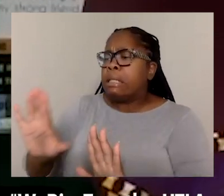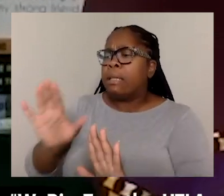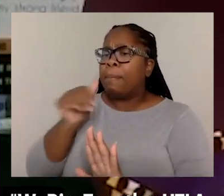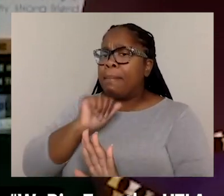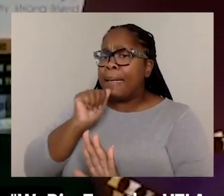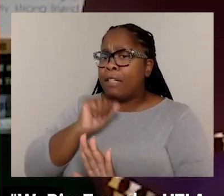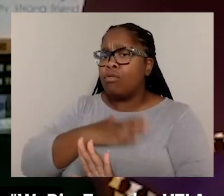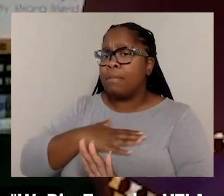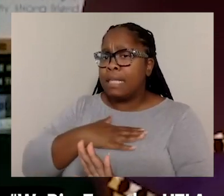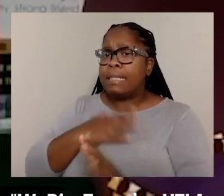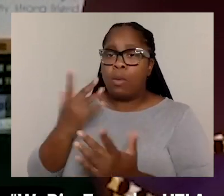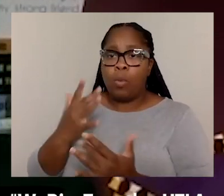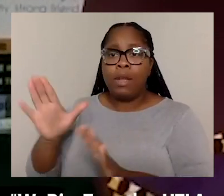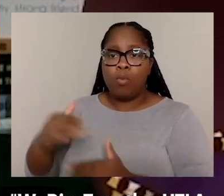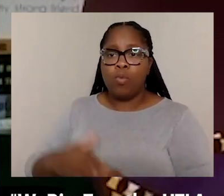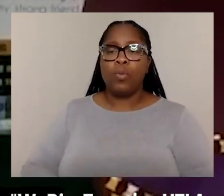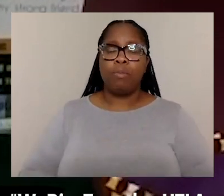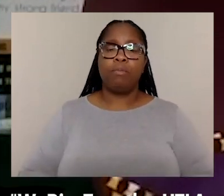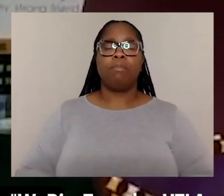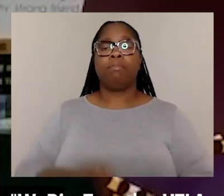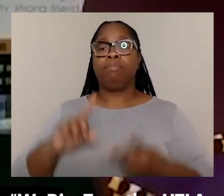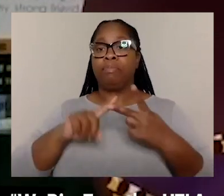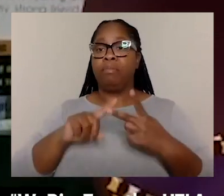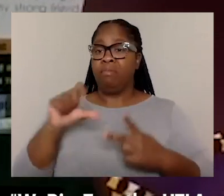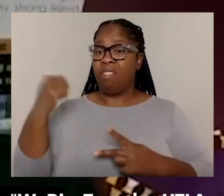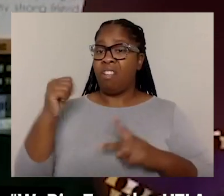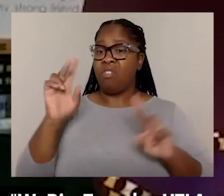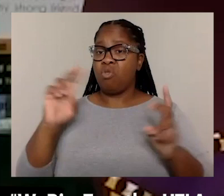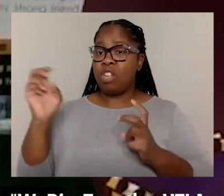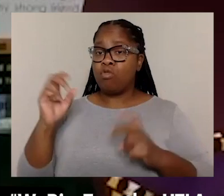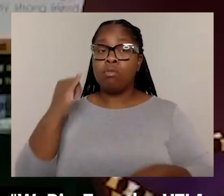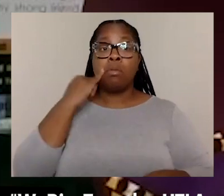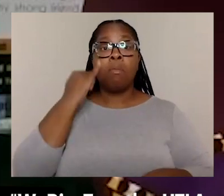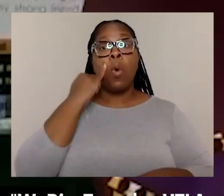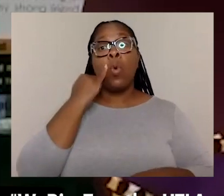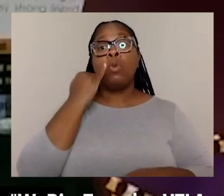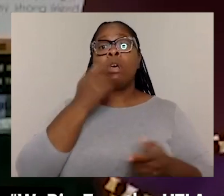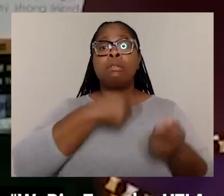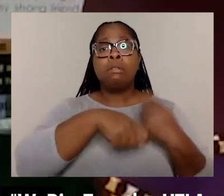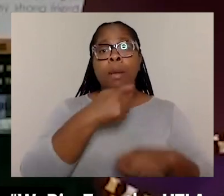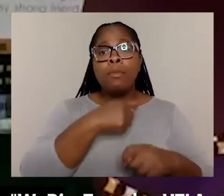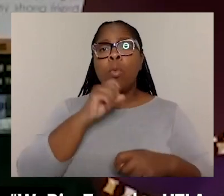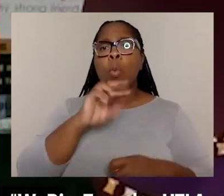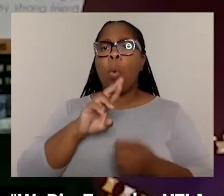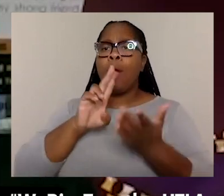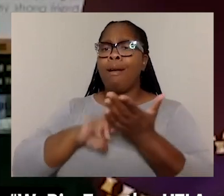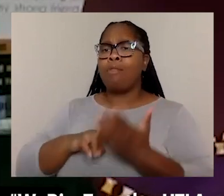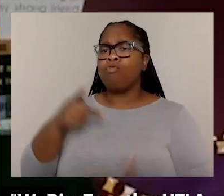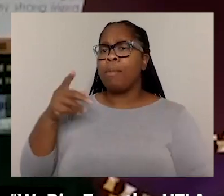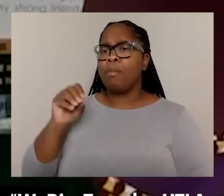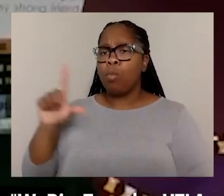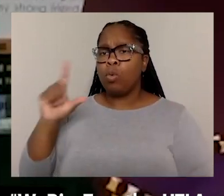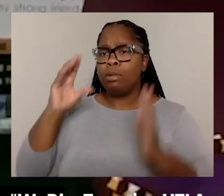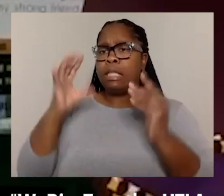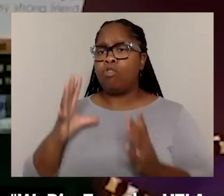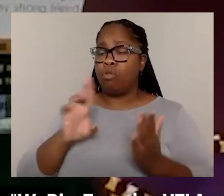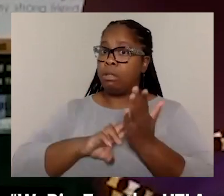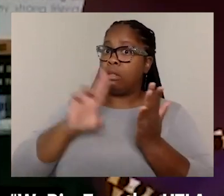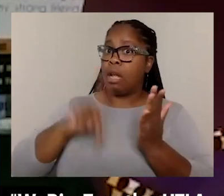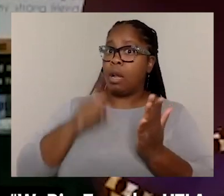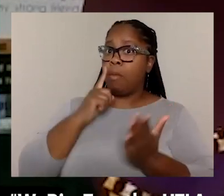If a substitute or contract pool teacher is assigned to help you with a combo split